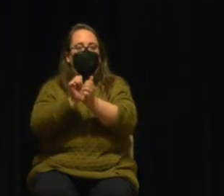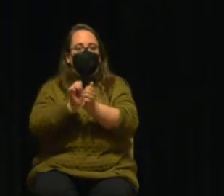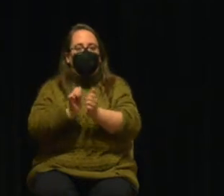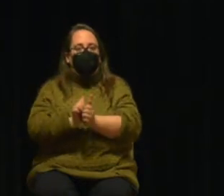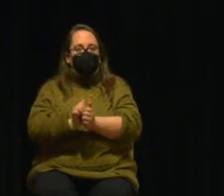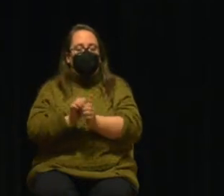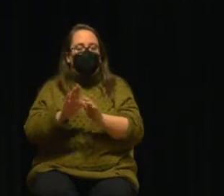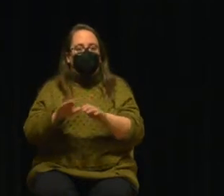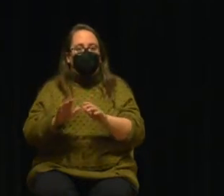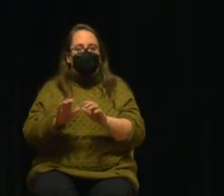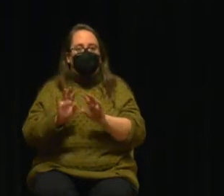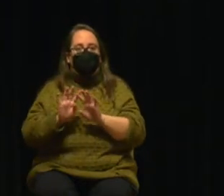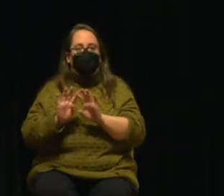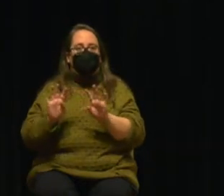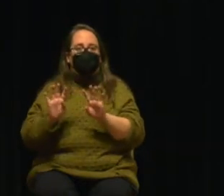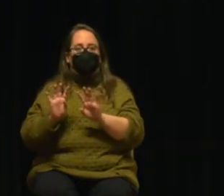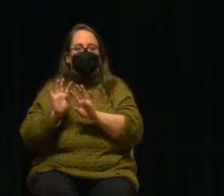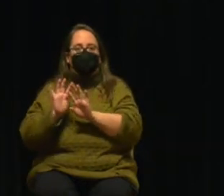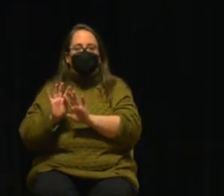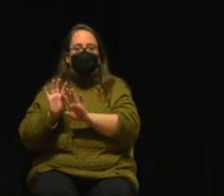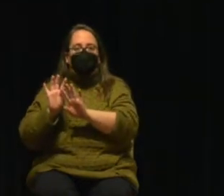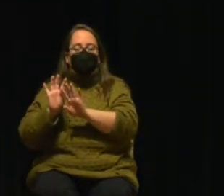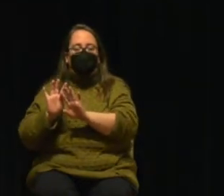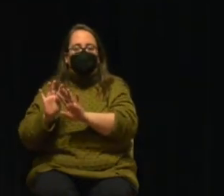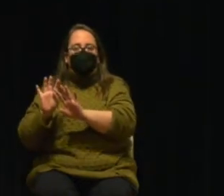children beside him.